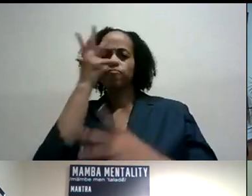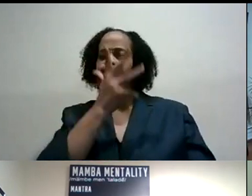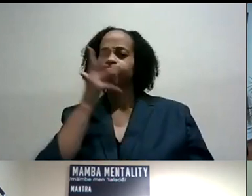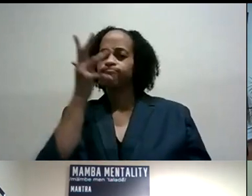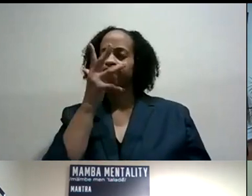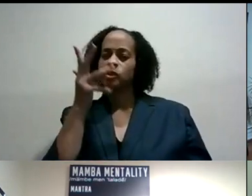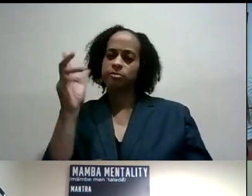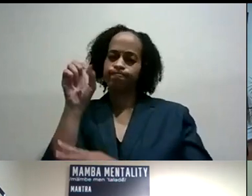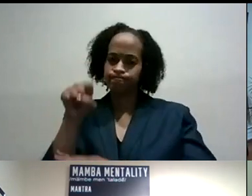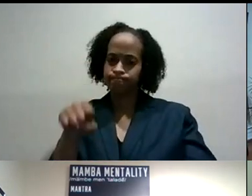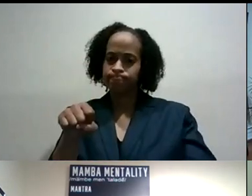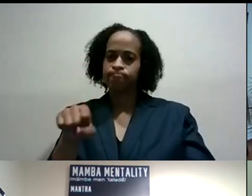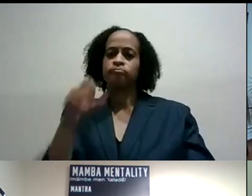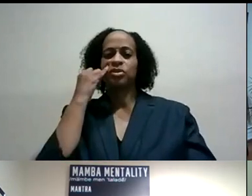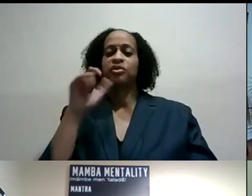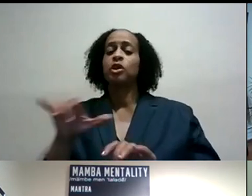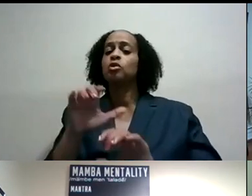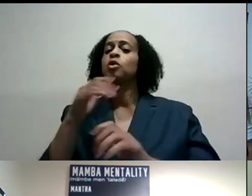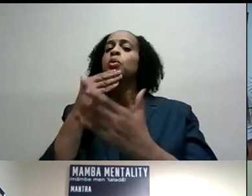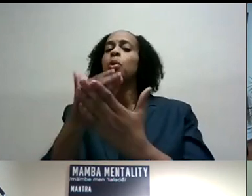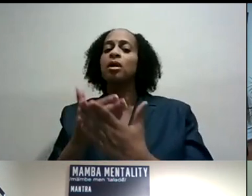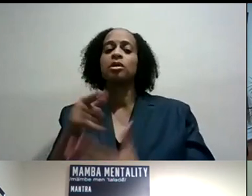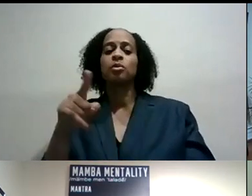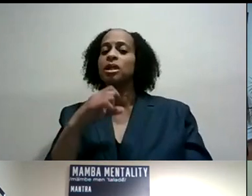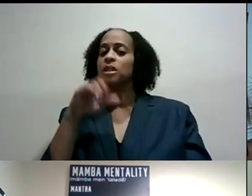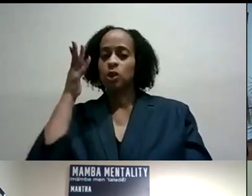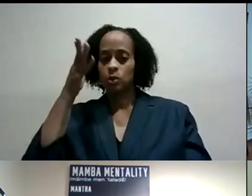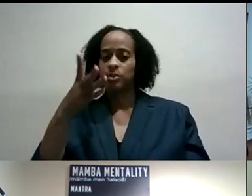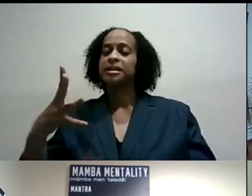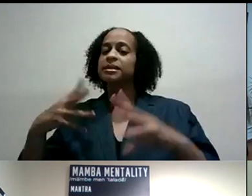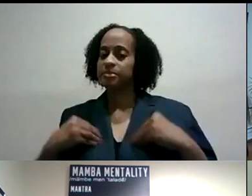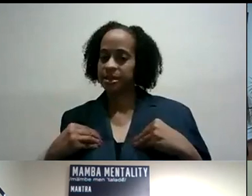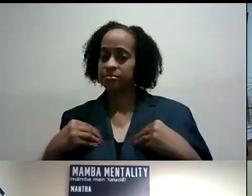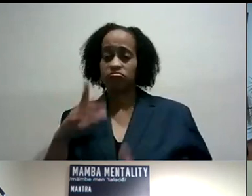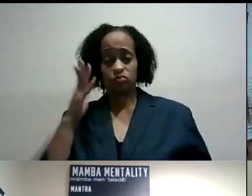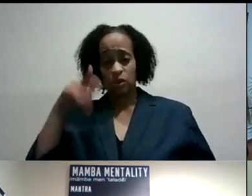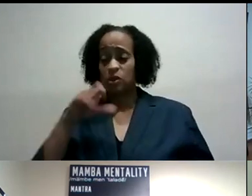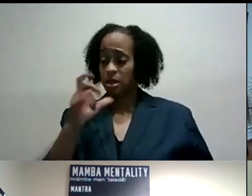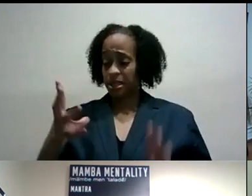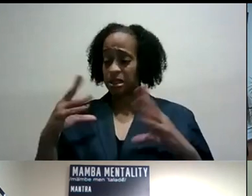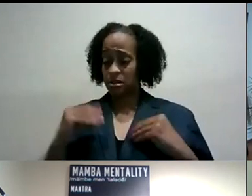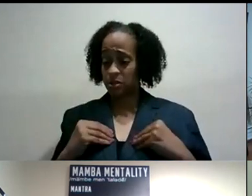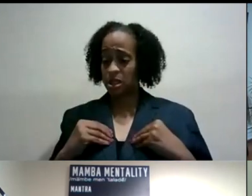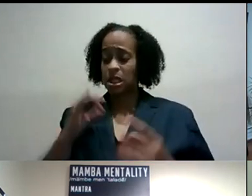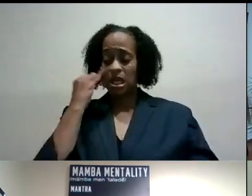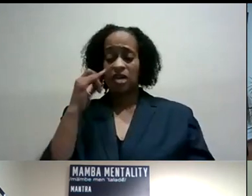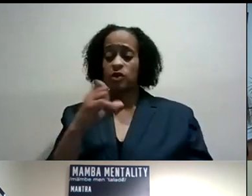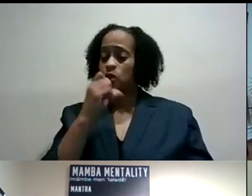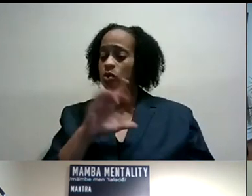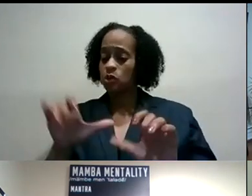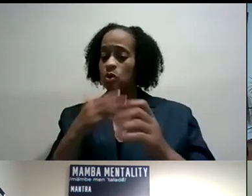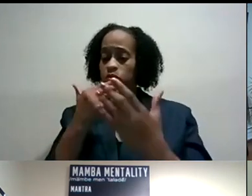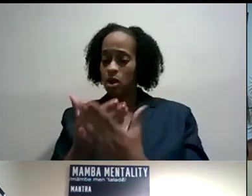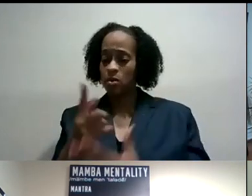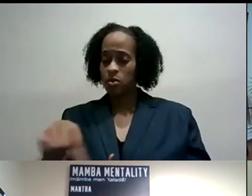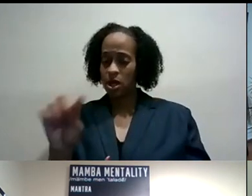fallen? If you do well, you will not be accepted. Will you not be accepted? And if you do not do well, sin